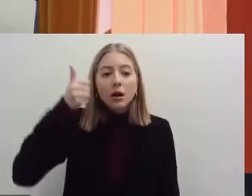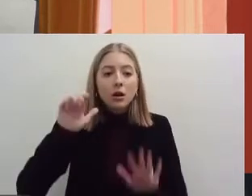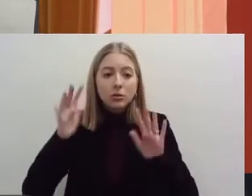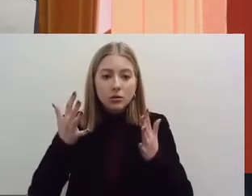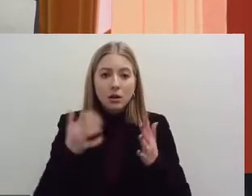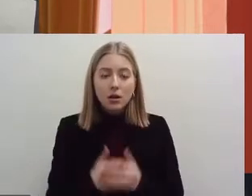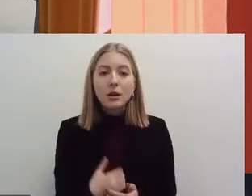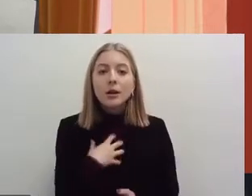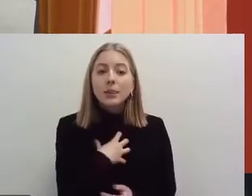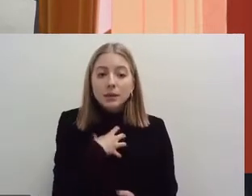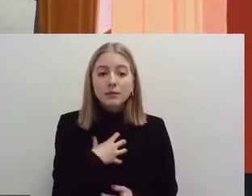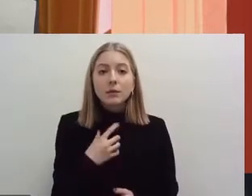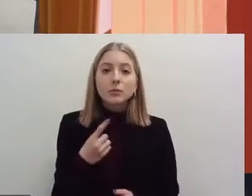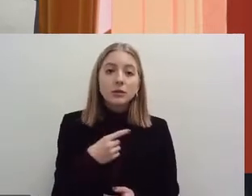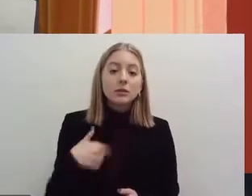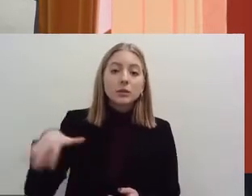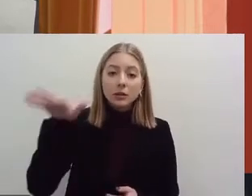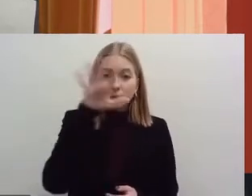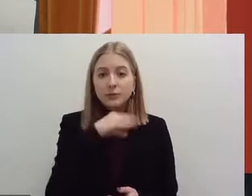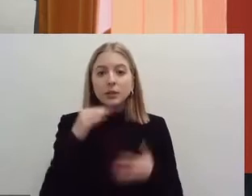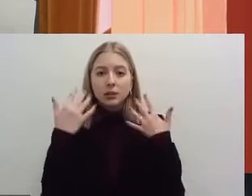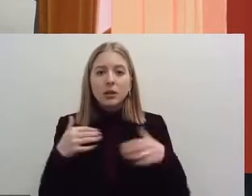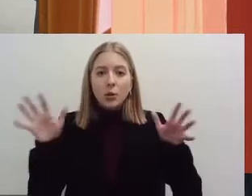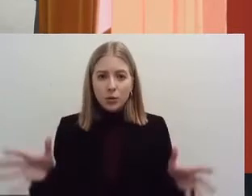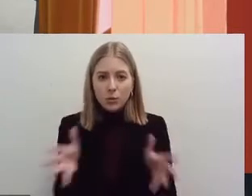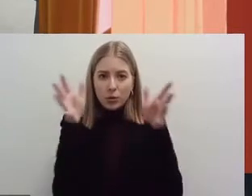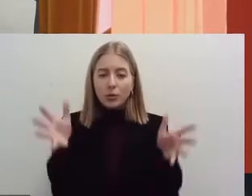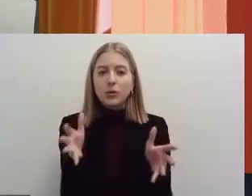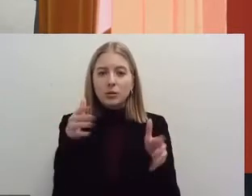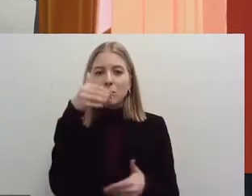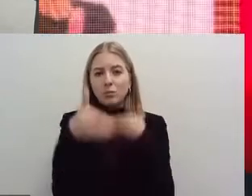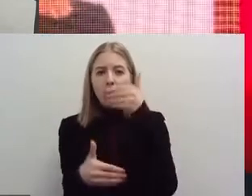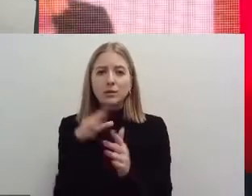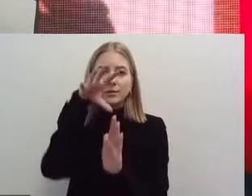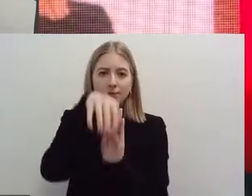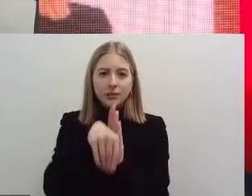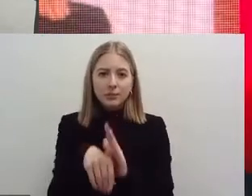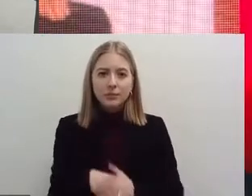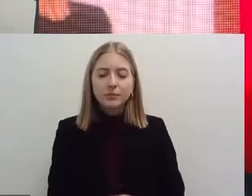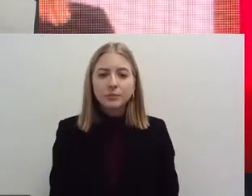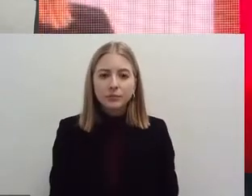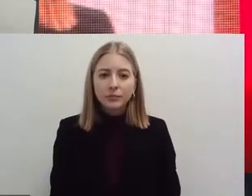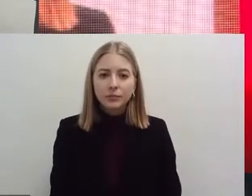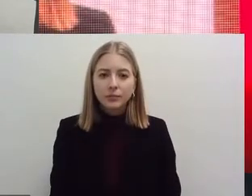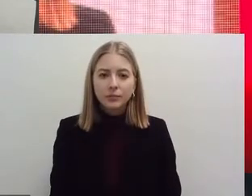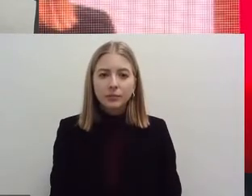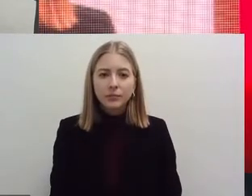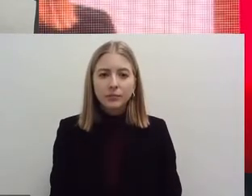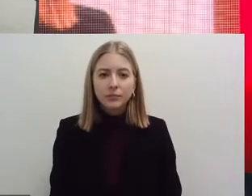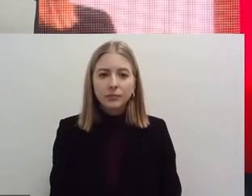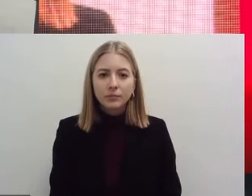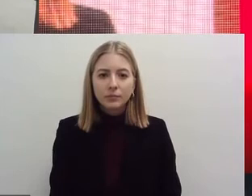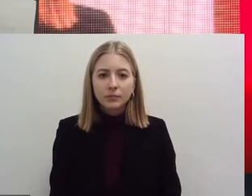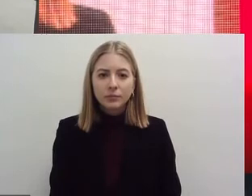decision-making process, and I think that's the bit. As far as I hear, these two main